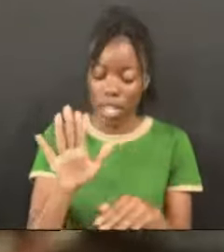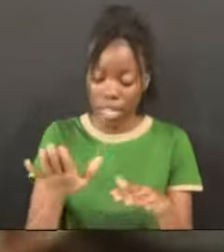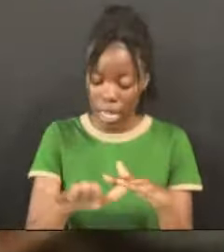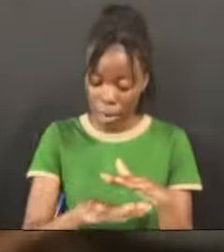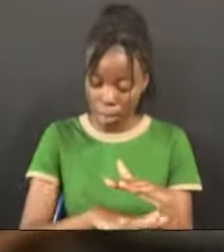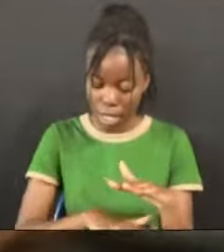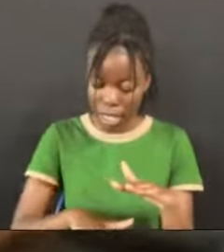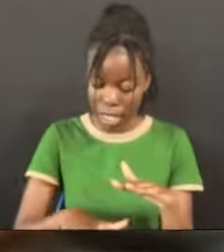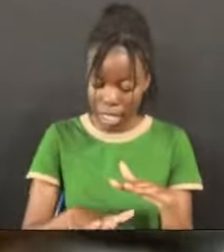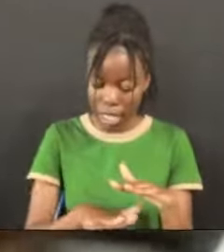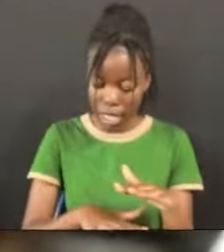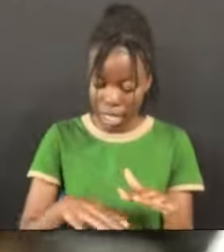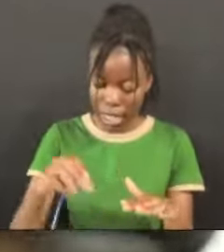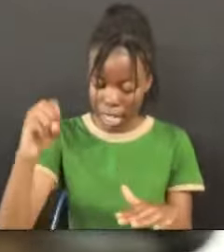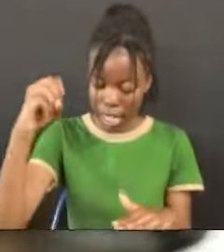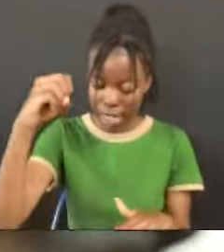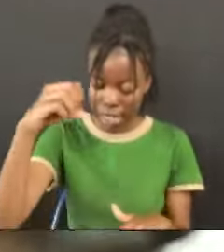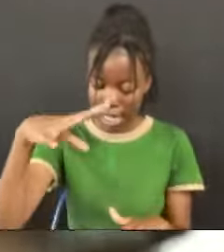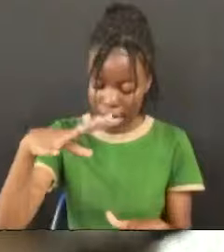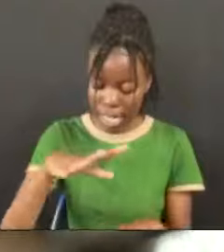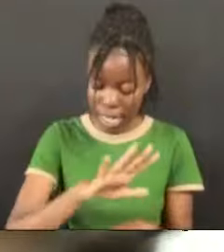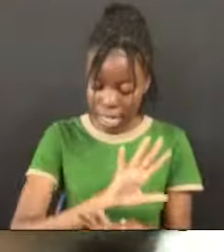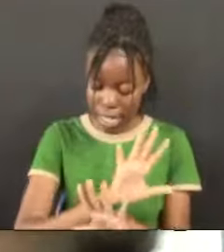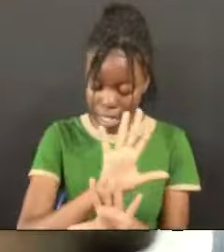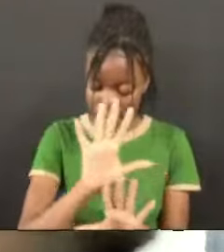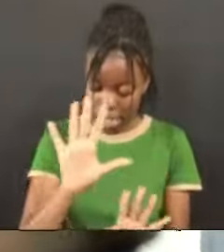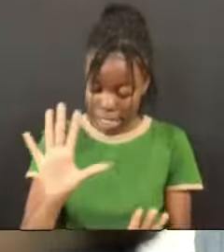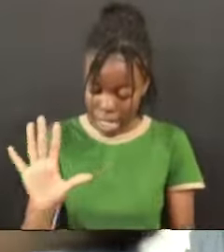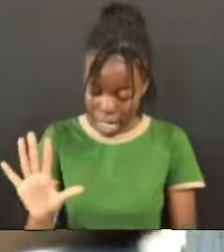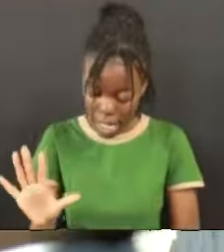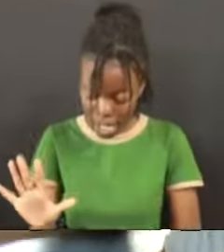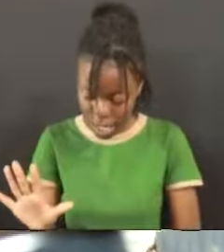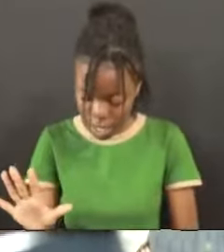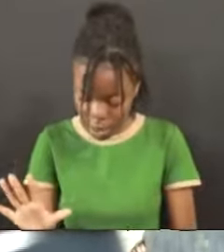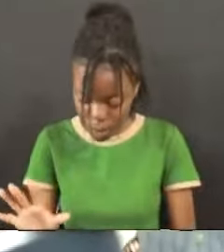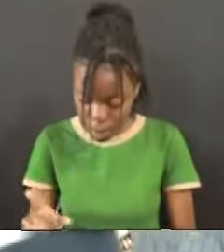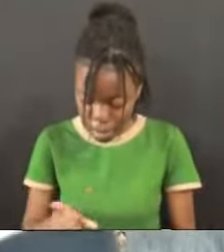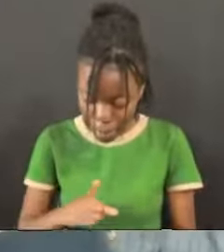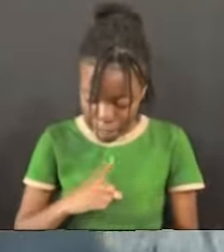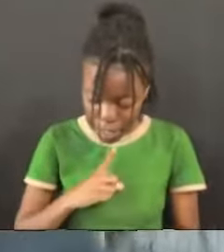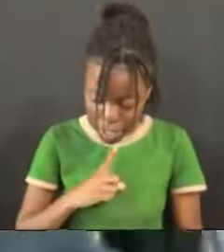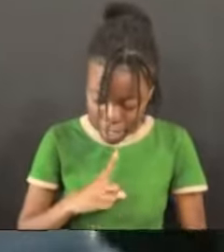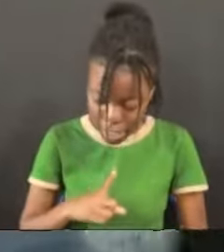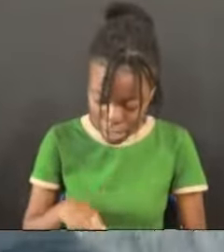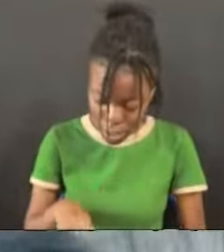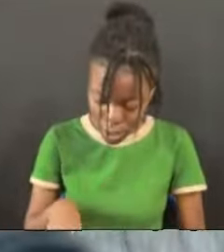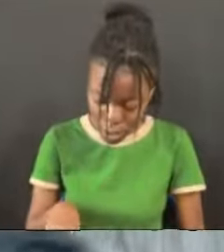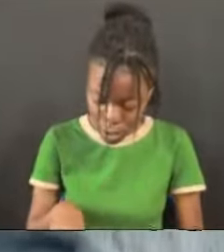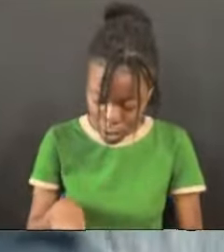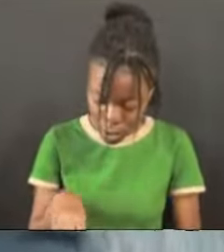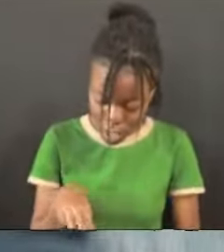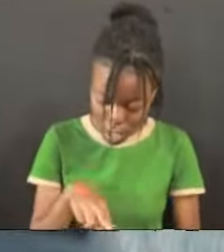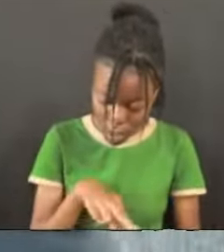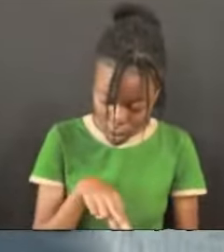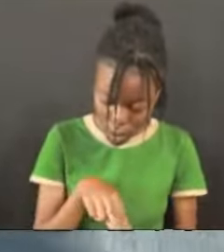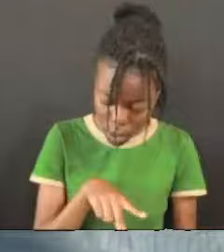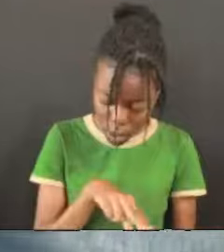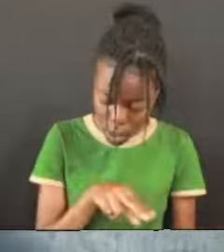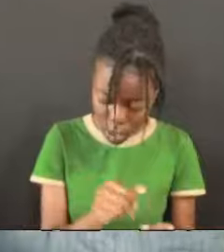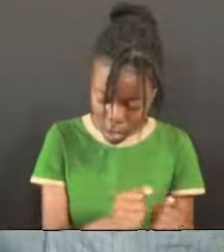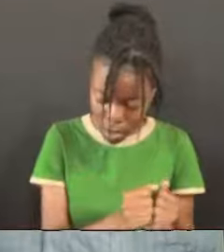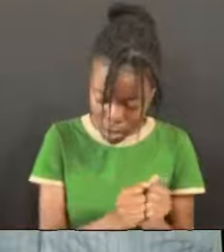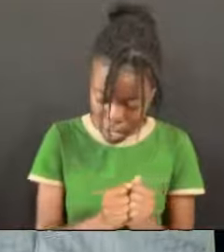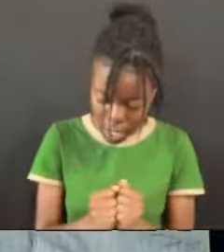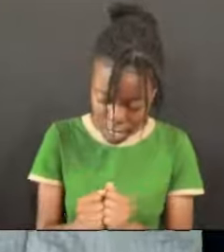light, beneath the sunny skies, and so we